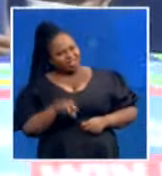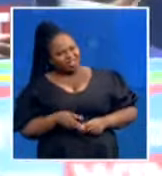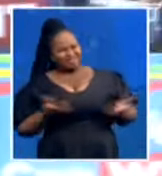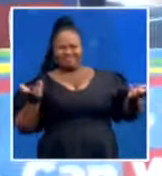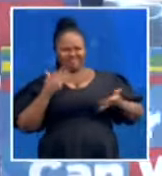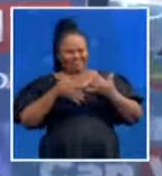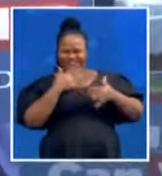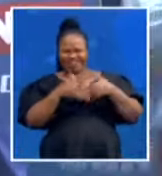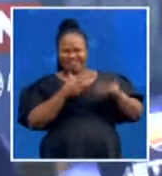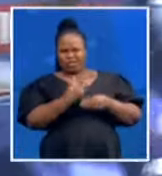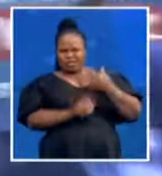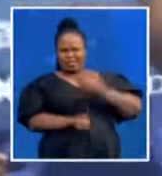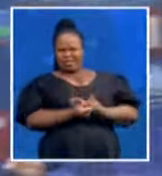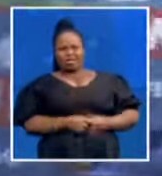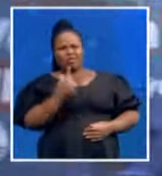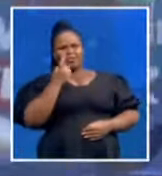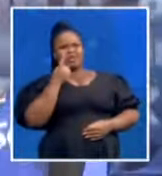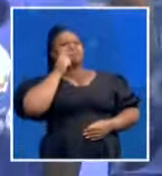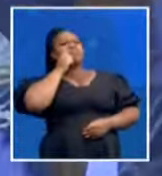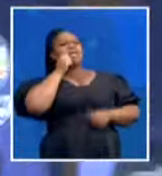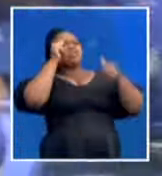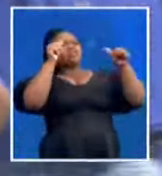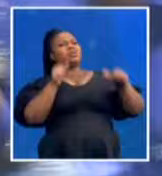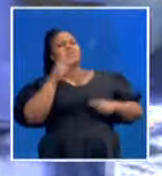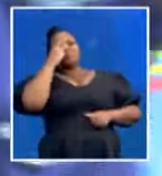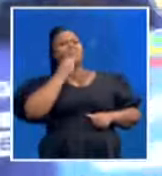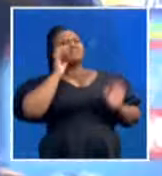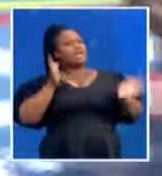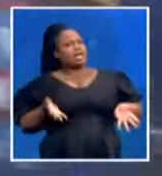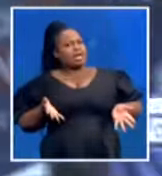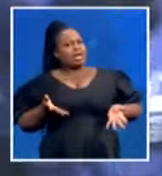one man on the poster? Unlike them, Democrats,